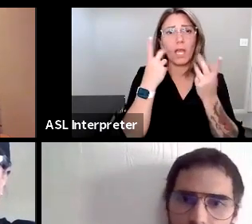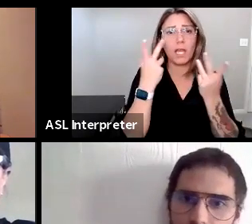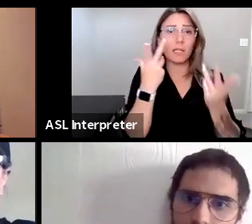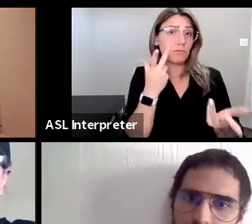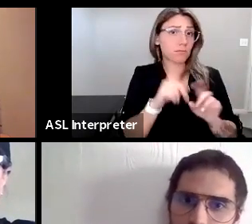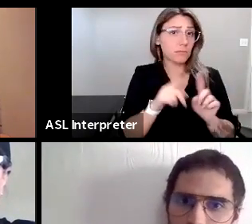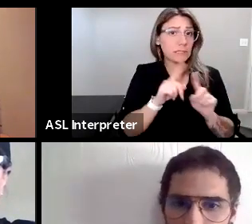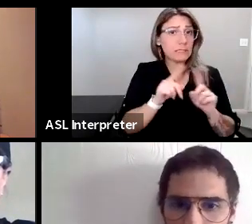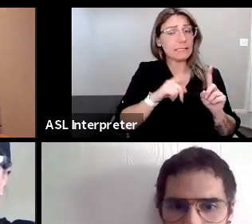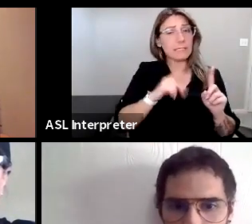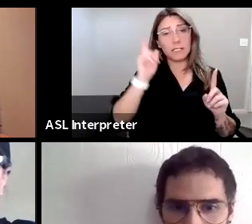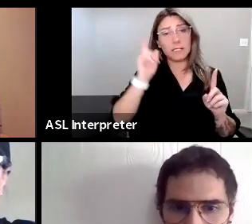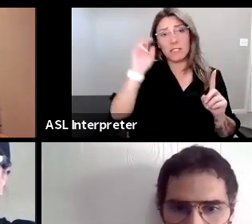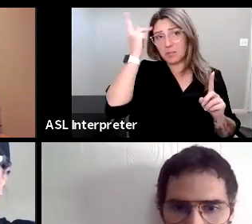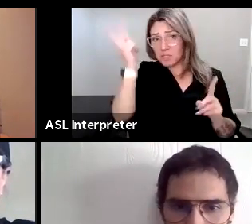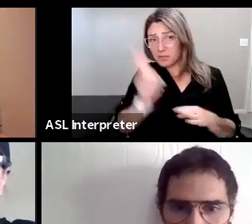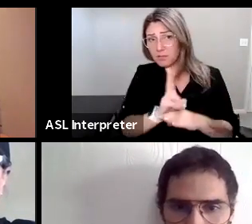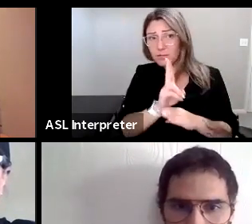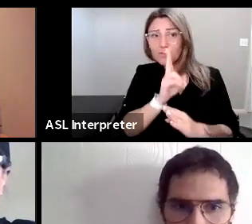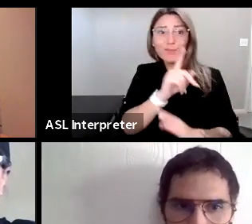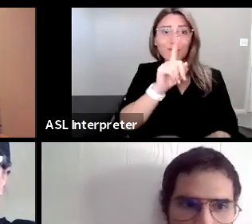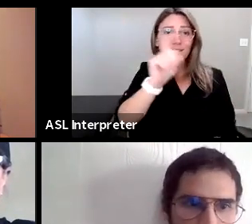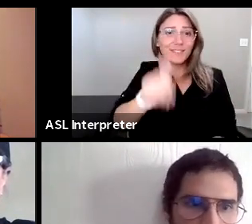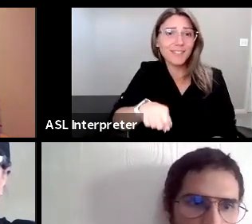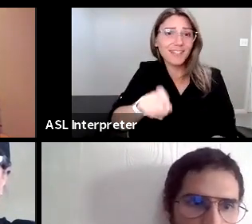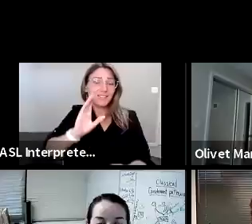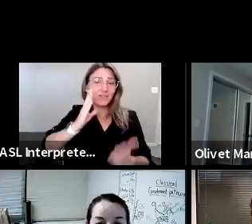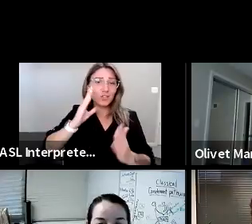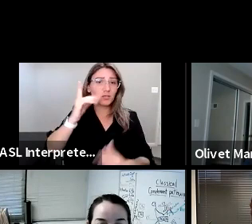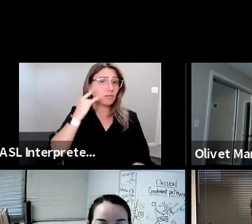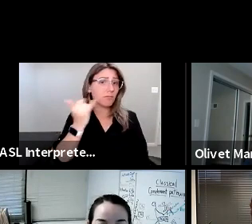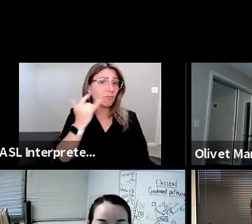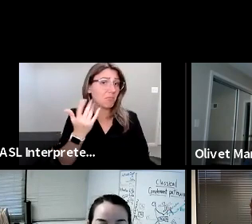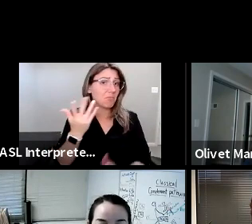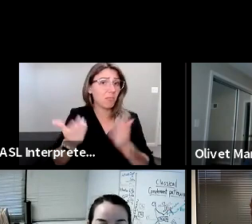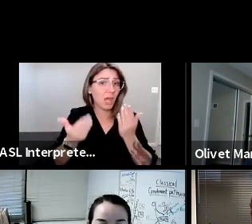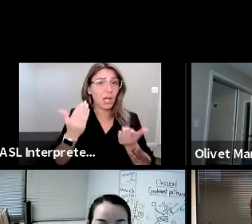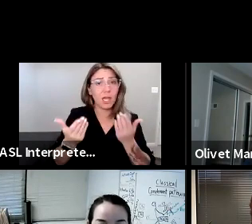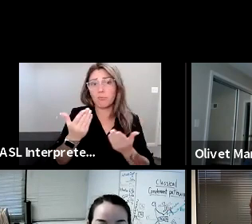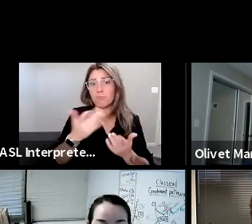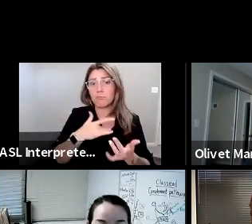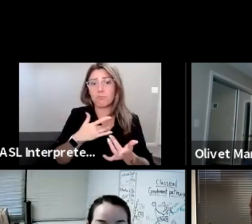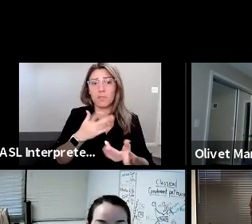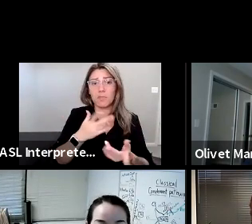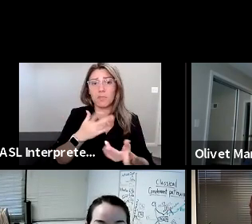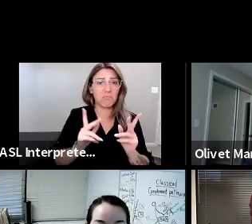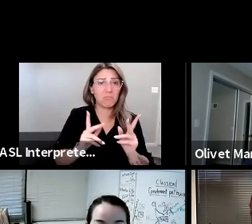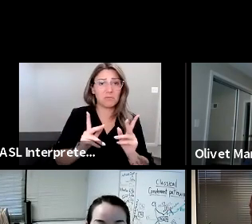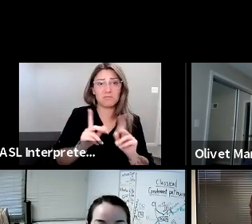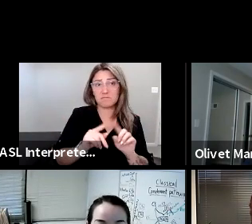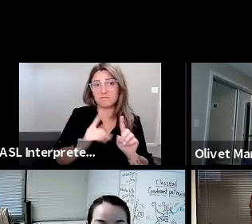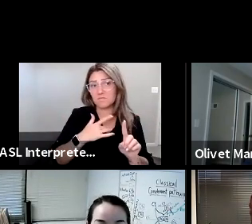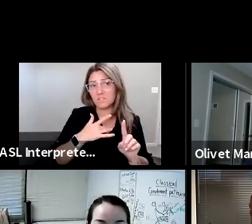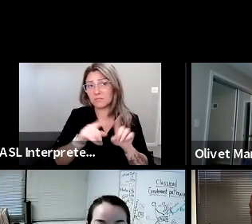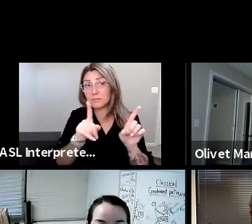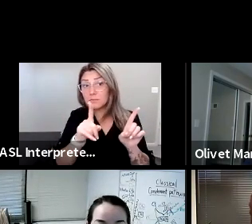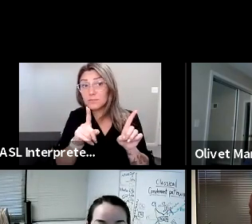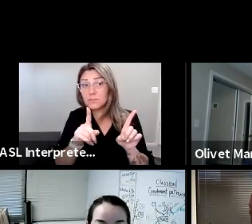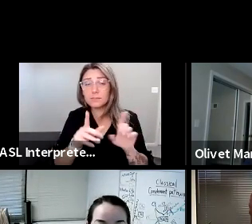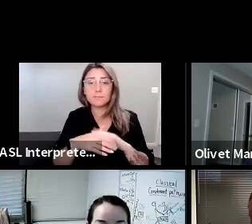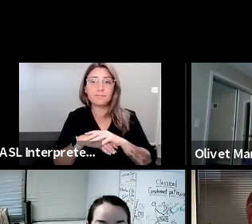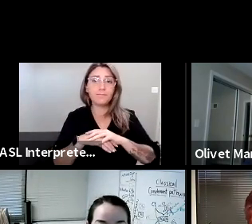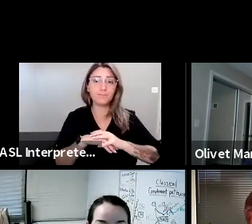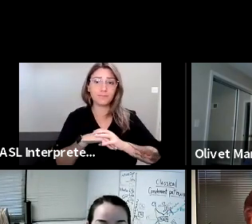different political views in Texas versus California, maybe, and people feel different about those terms. I